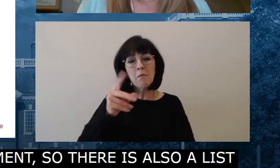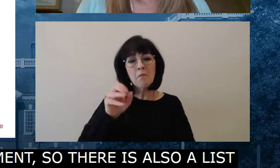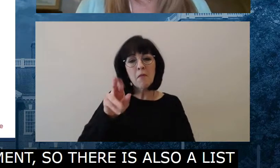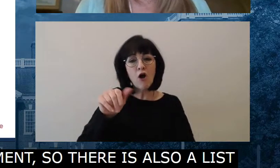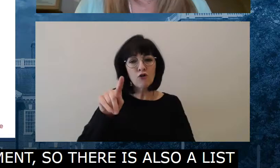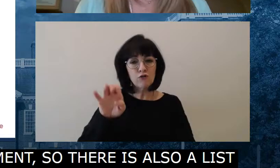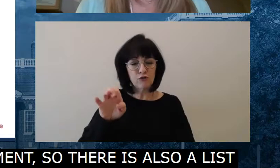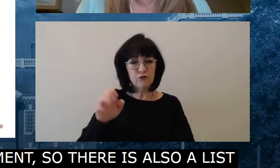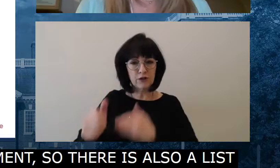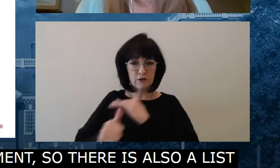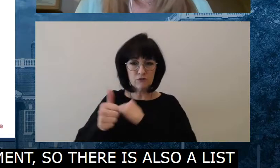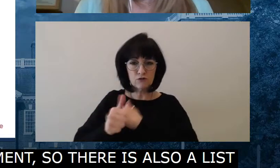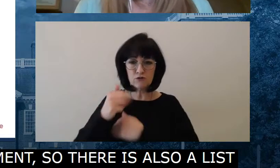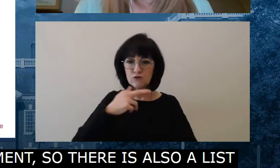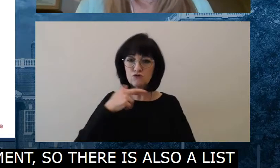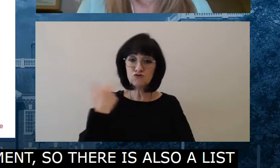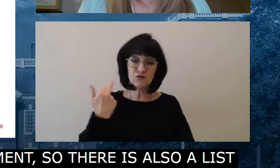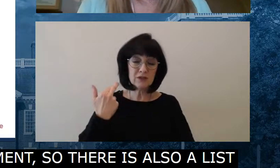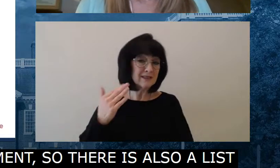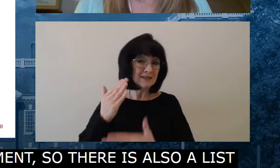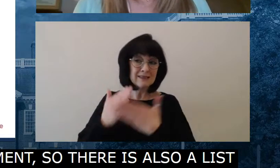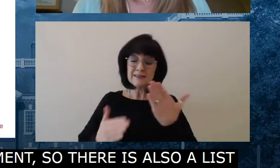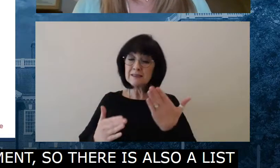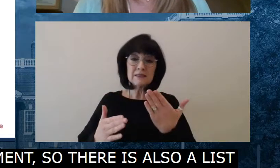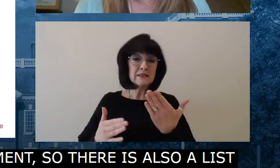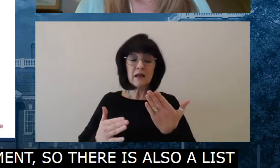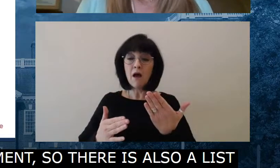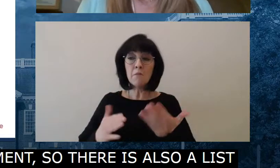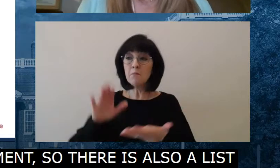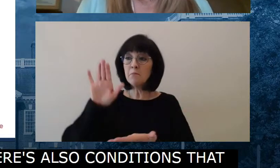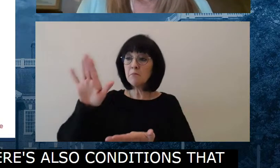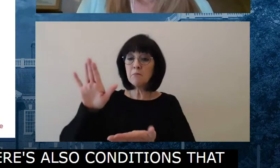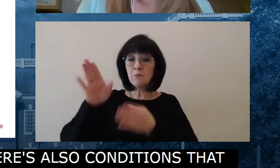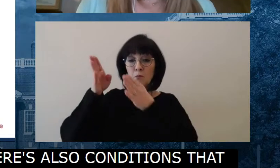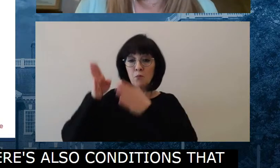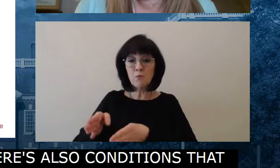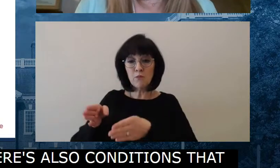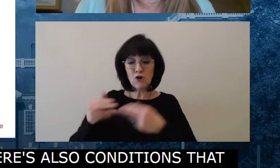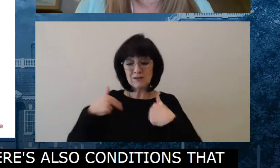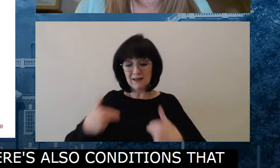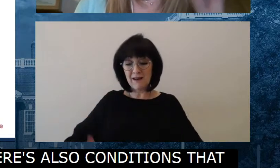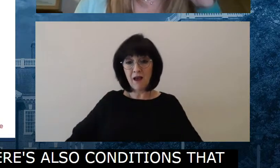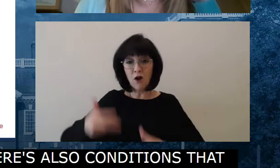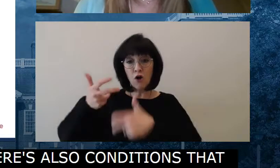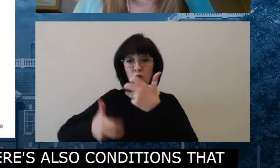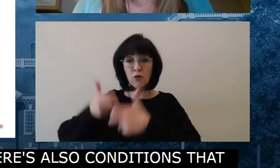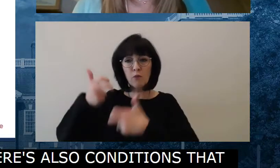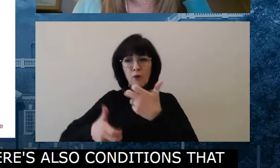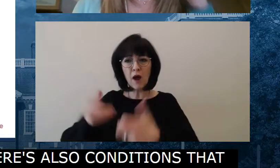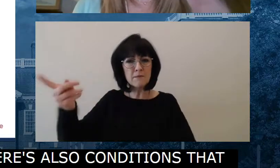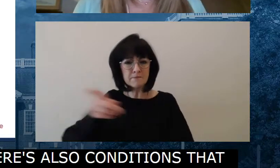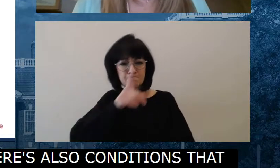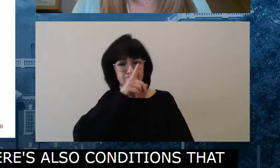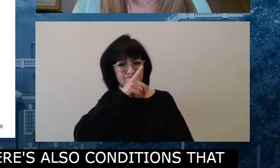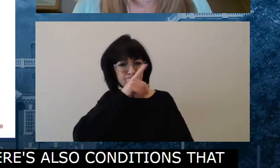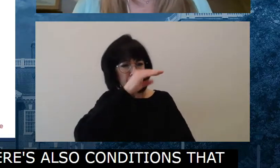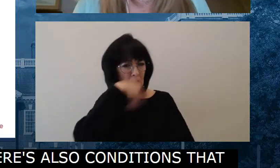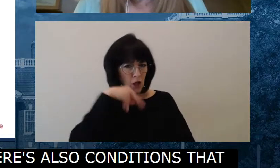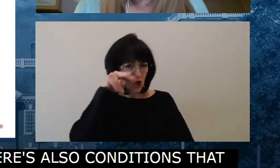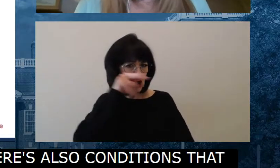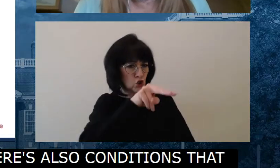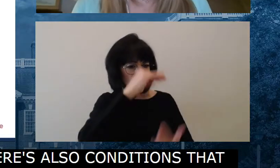also conditions that may not be on either list. So we can't make all these decisions, as the governor said, about